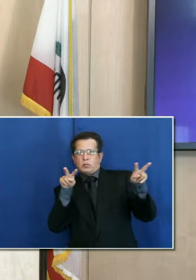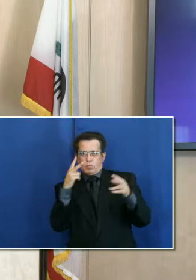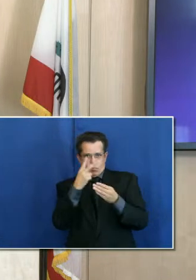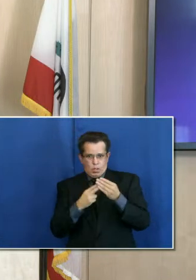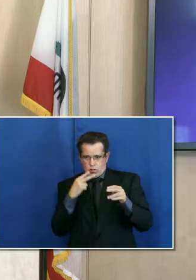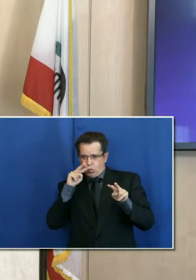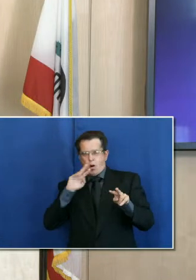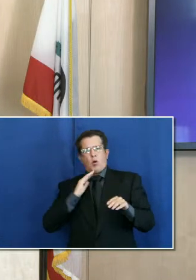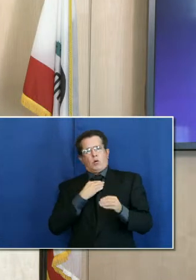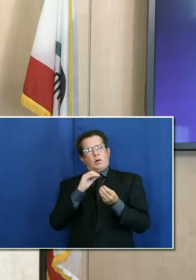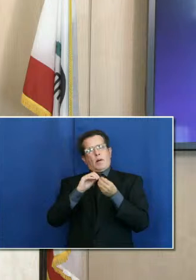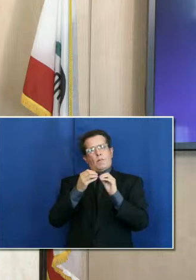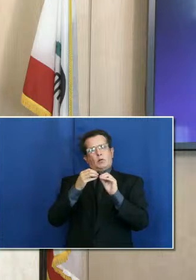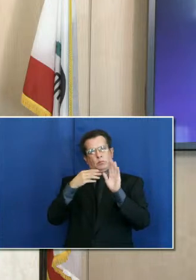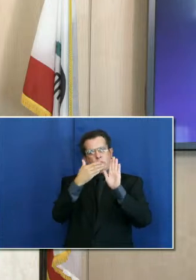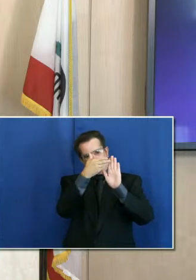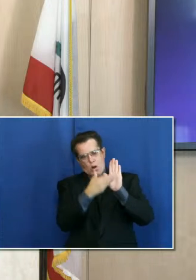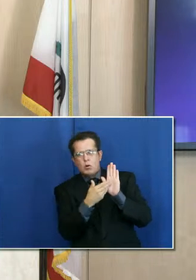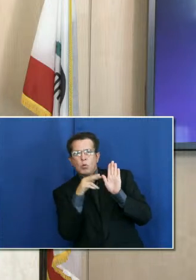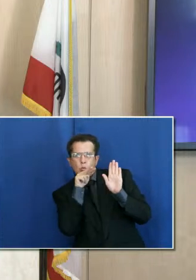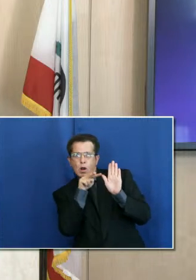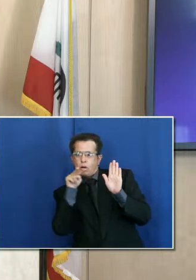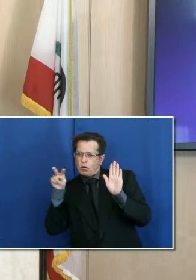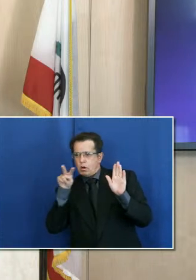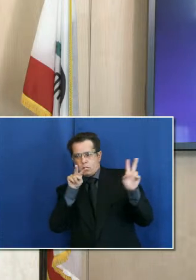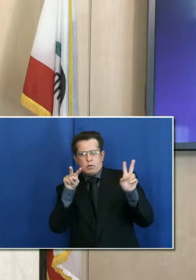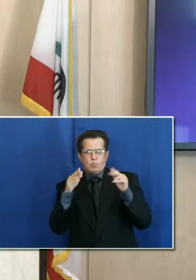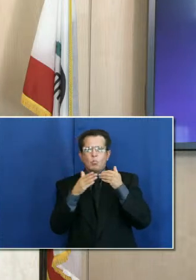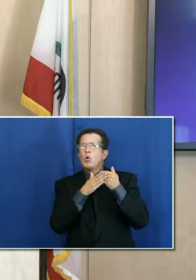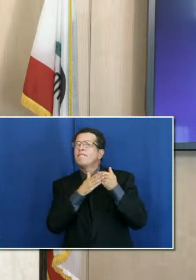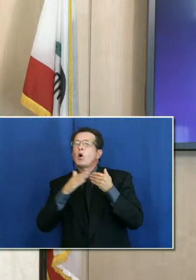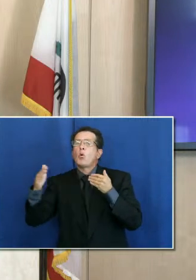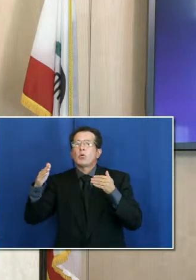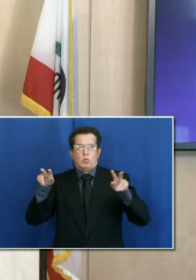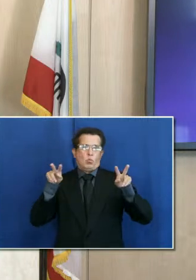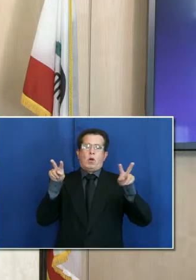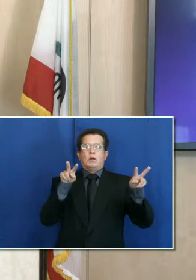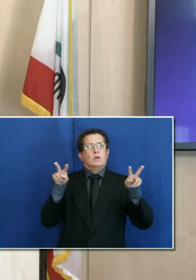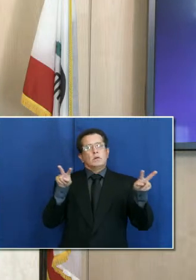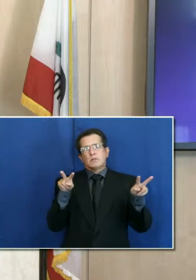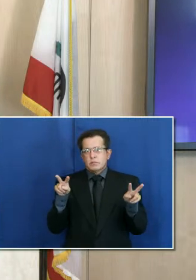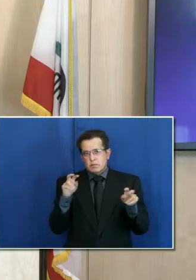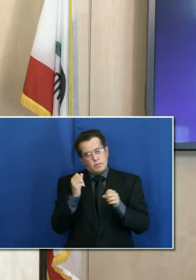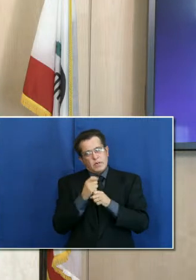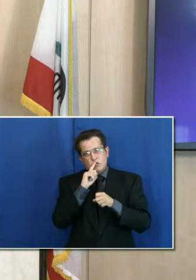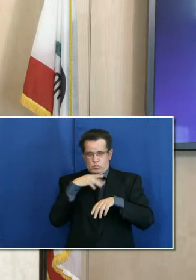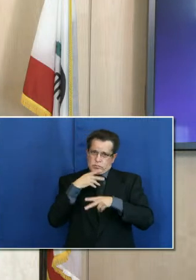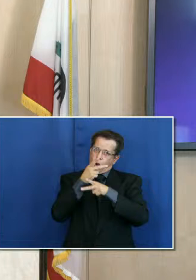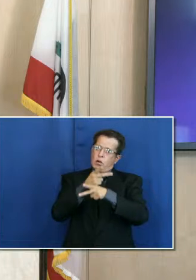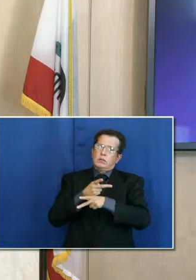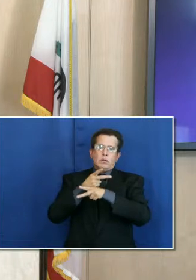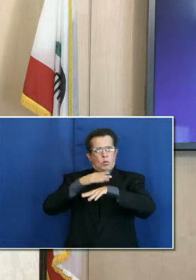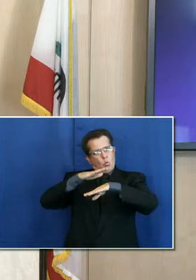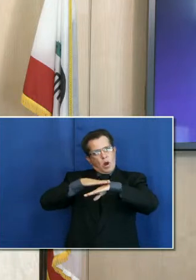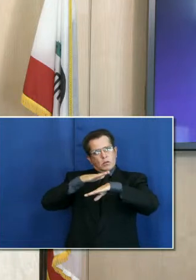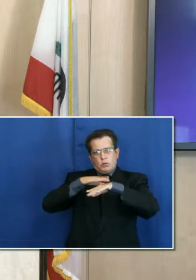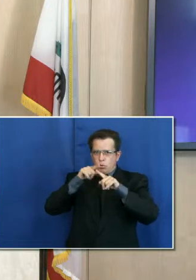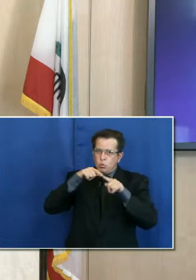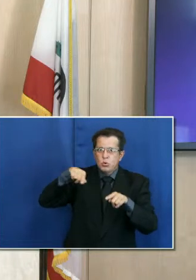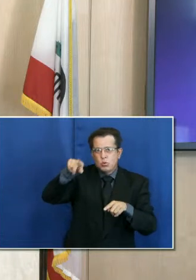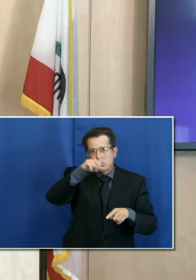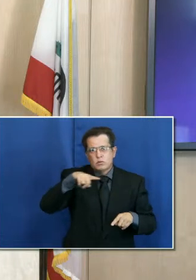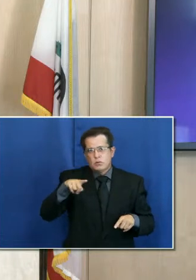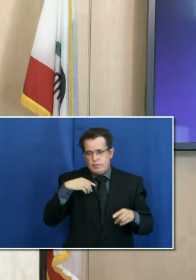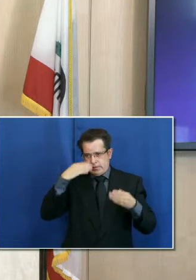on our cases from this step that we're taking. And so as we move forward, I think we just want to continue to urge caution. We know at times it's